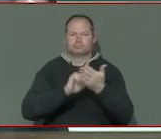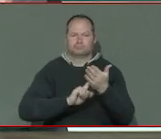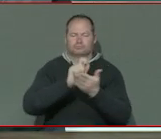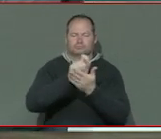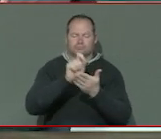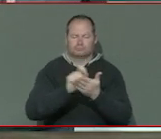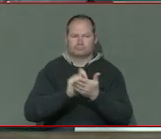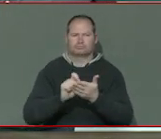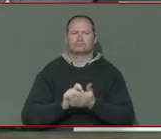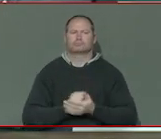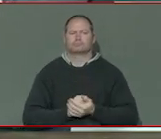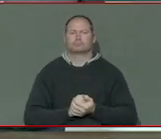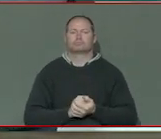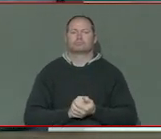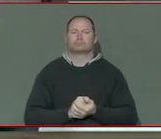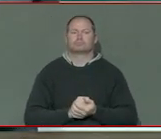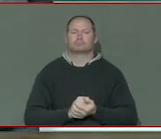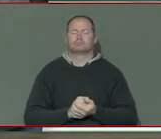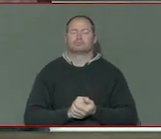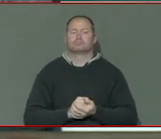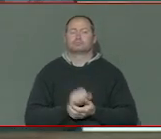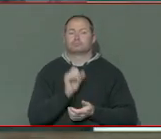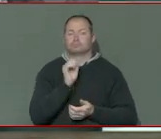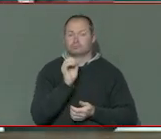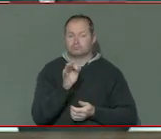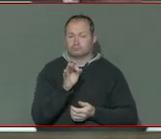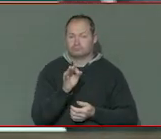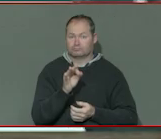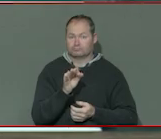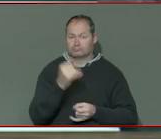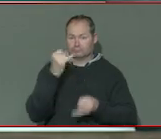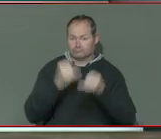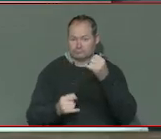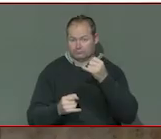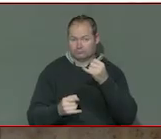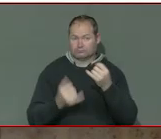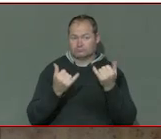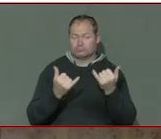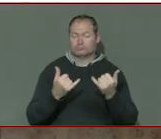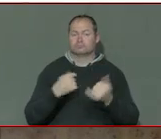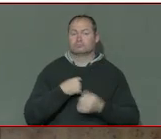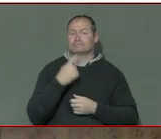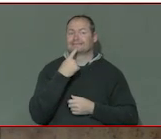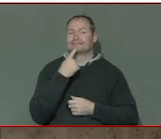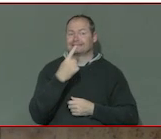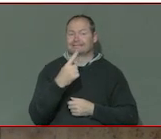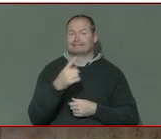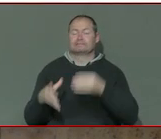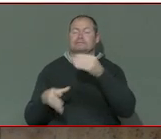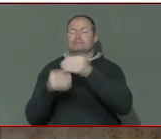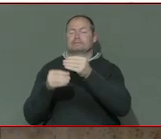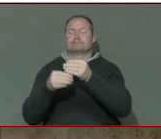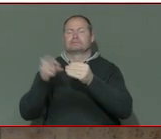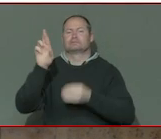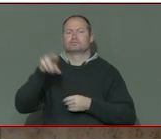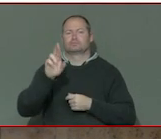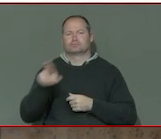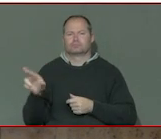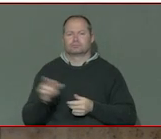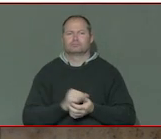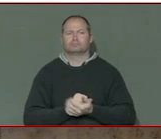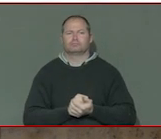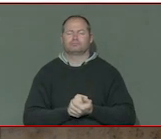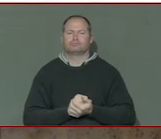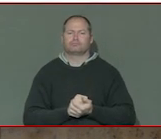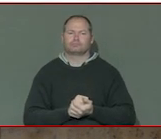Now all the errors. If I say to you, this total was added up wrongly,